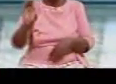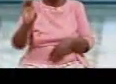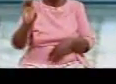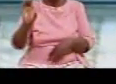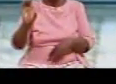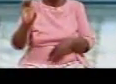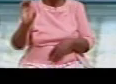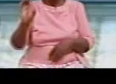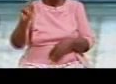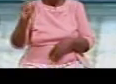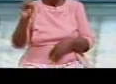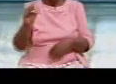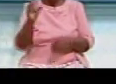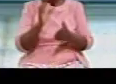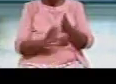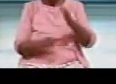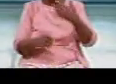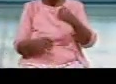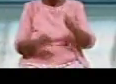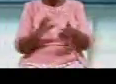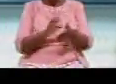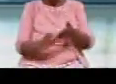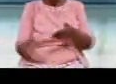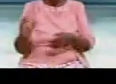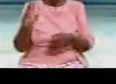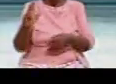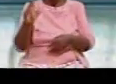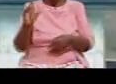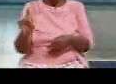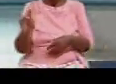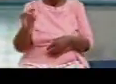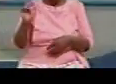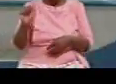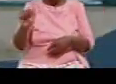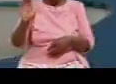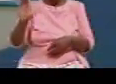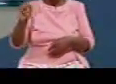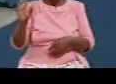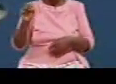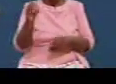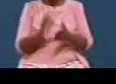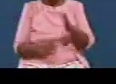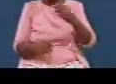from verse 38. Acts chapter 10, verse 38,